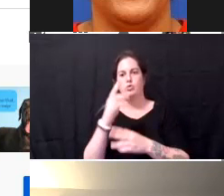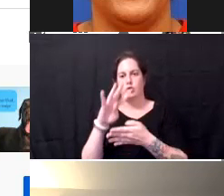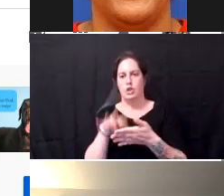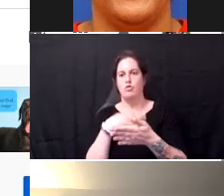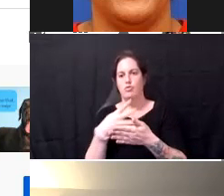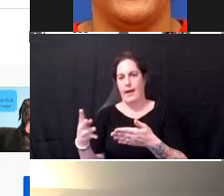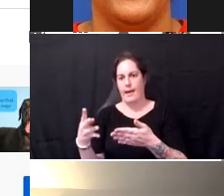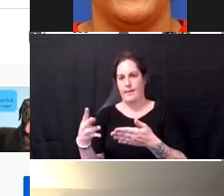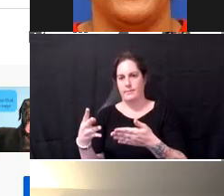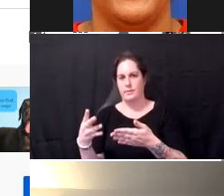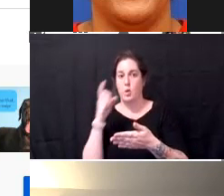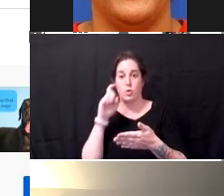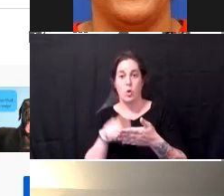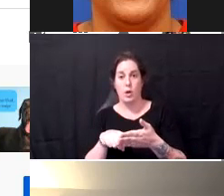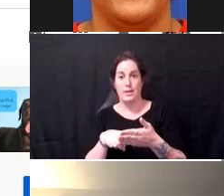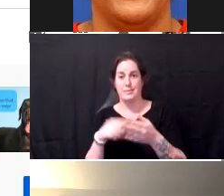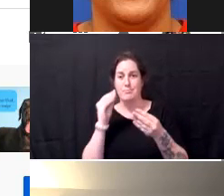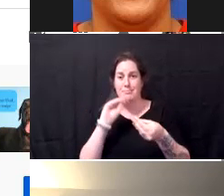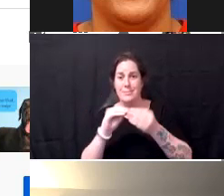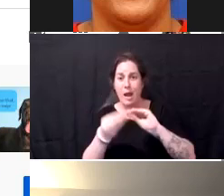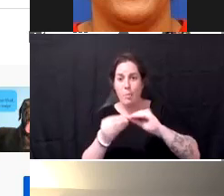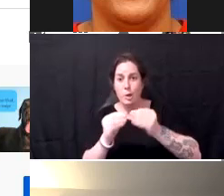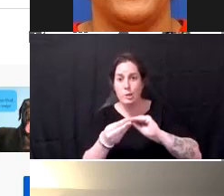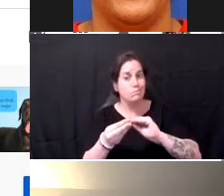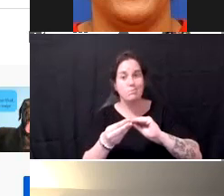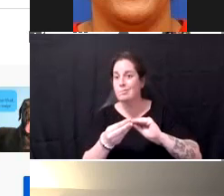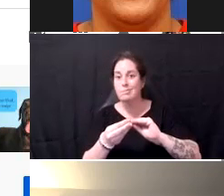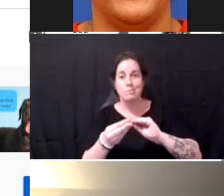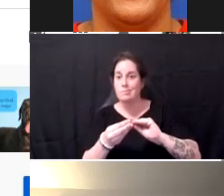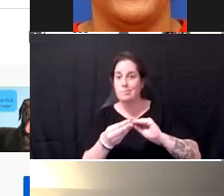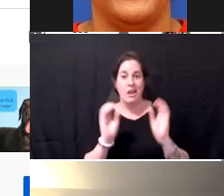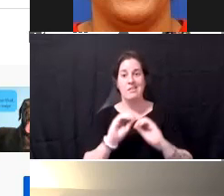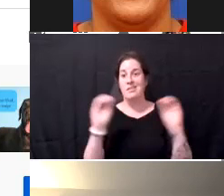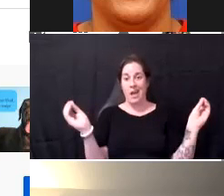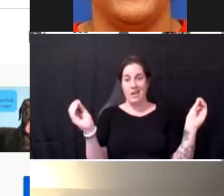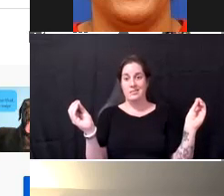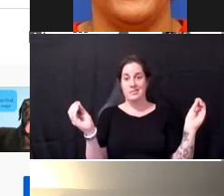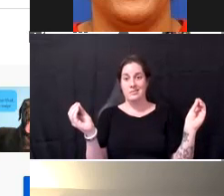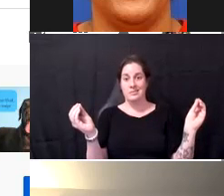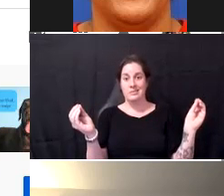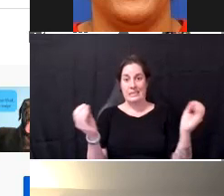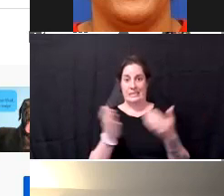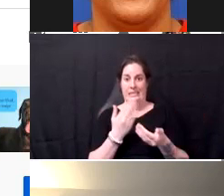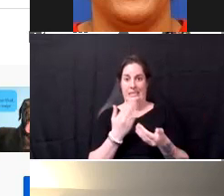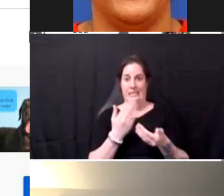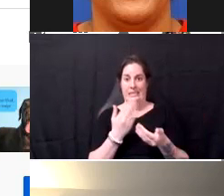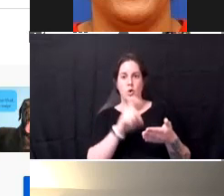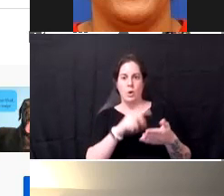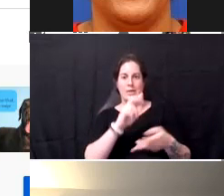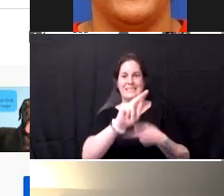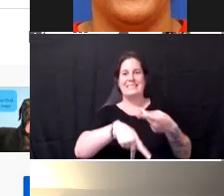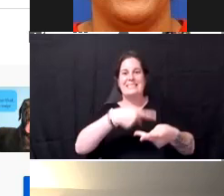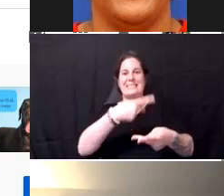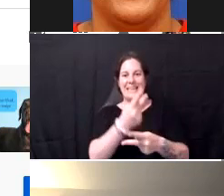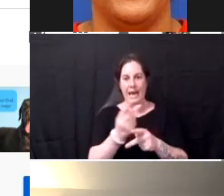have any numbers on these graphs. And just by looking at them, we can tell what type of motion the object